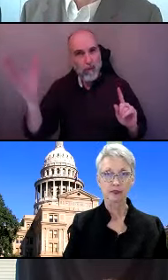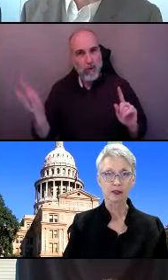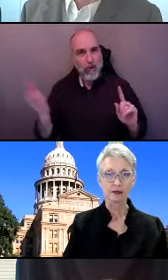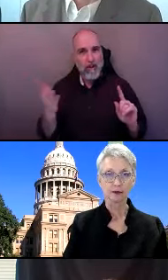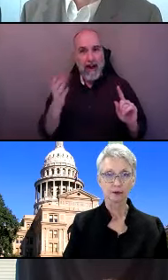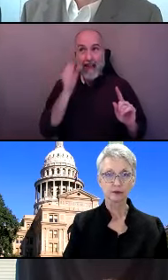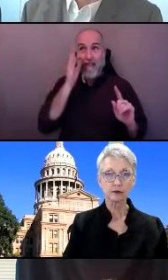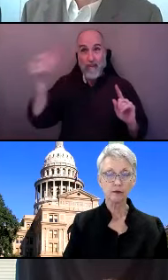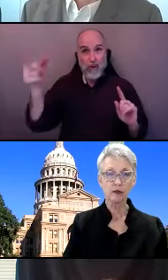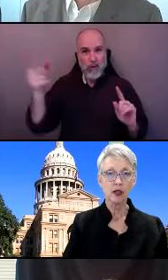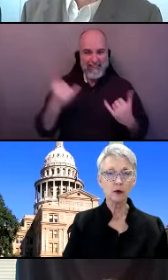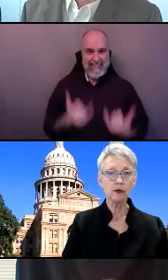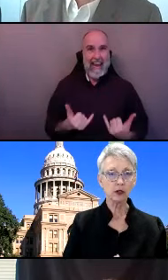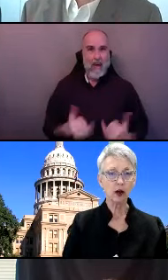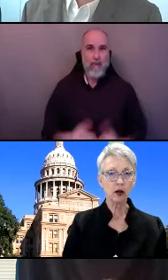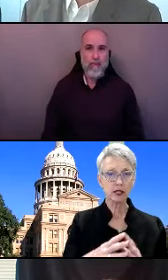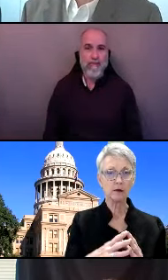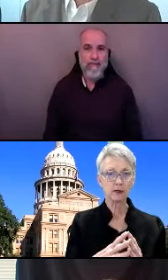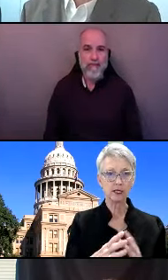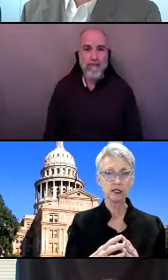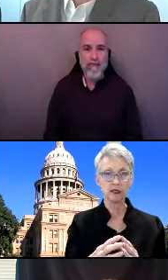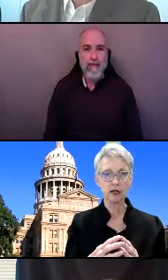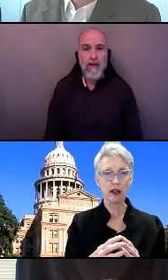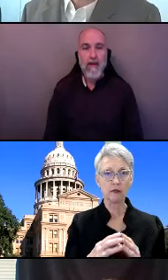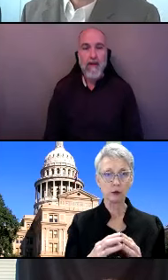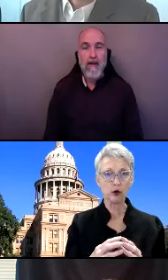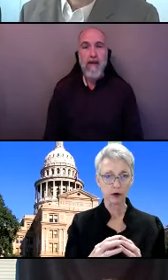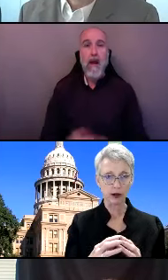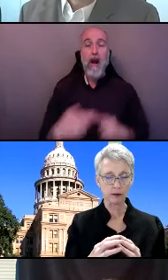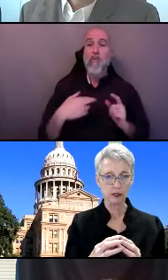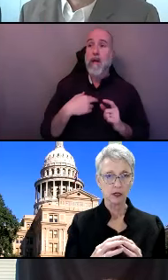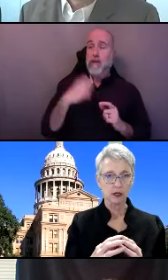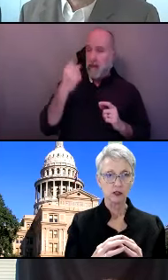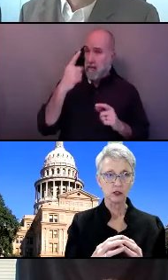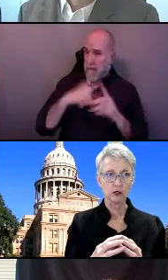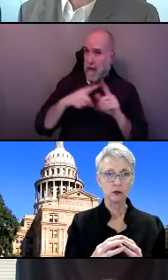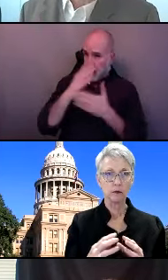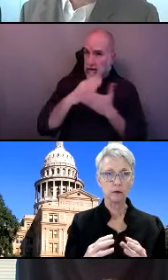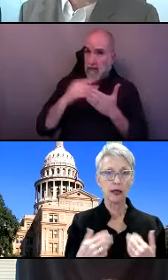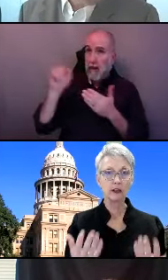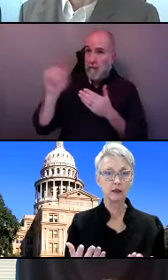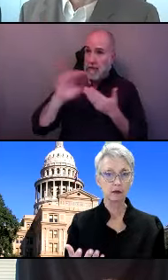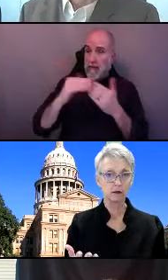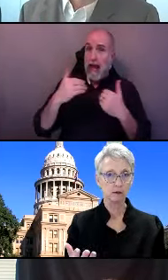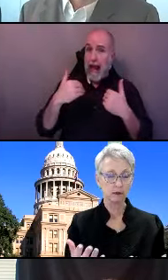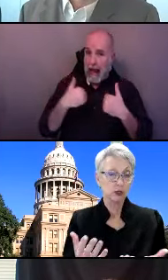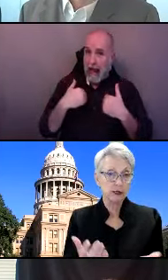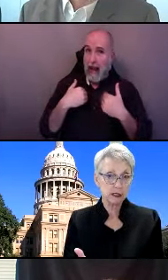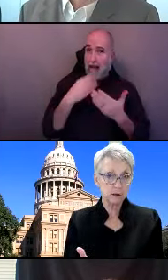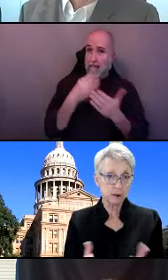future is now. Thank you. But there are some cities that have programs to